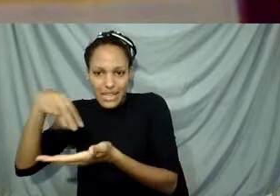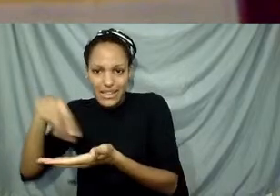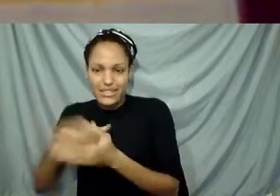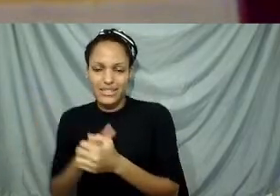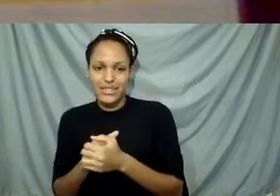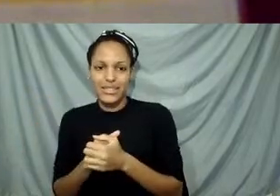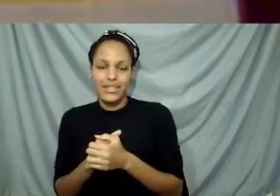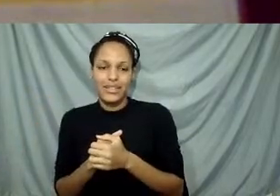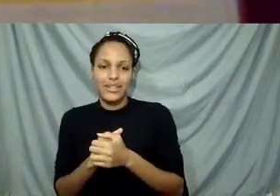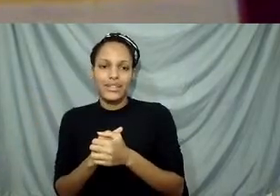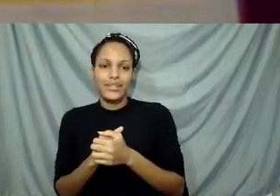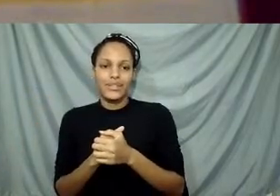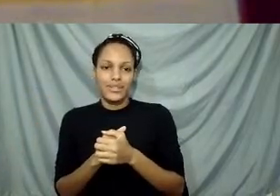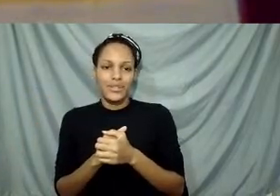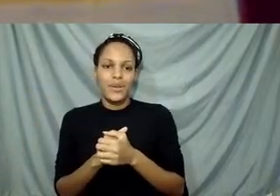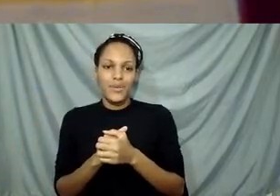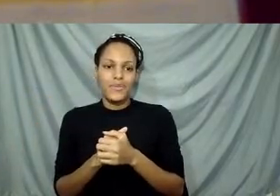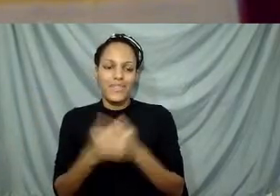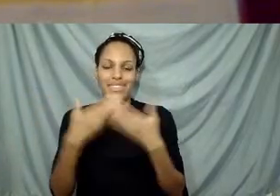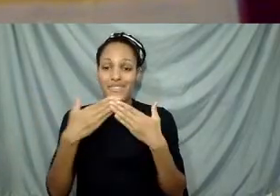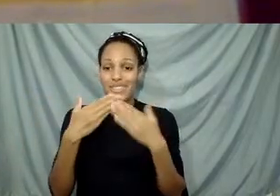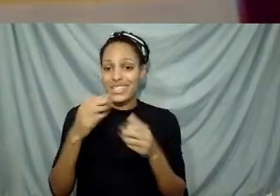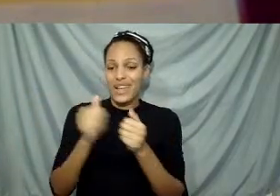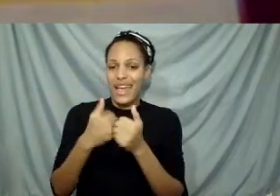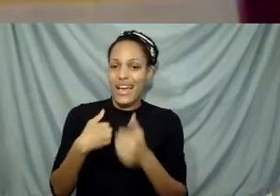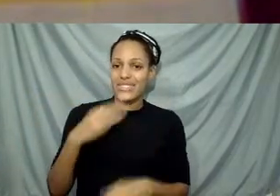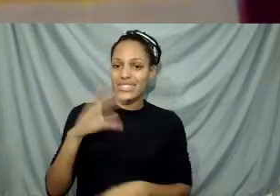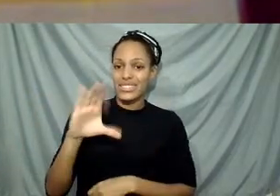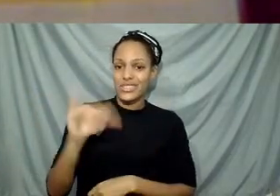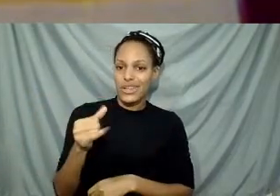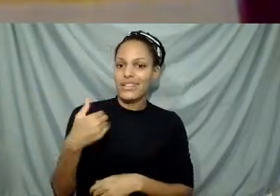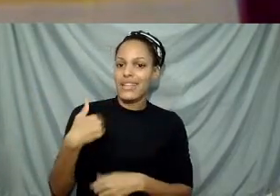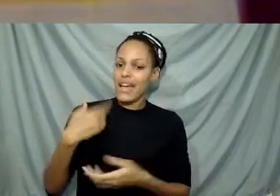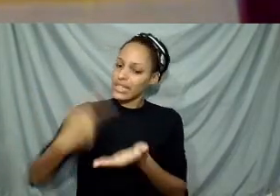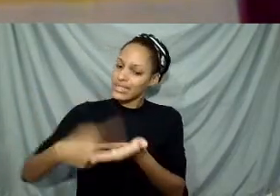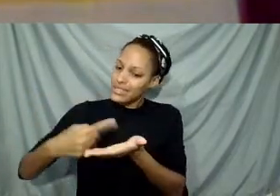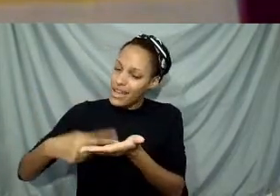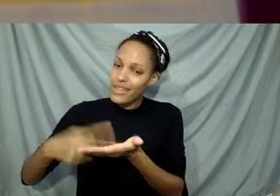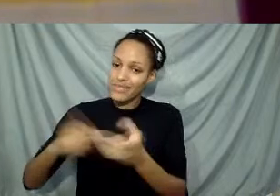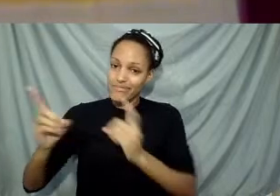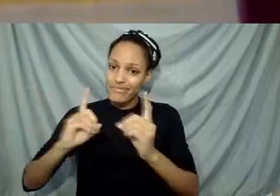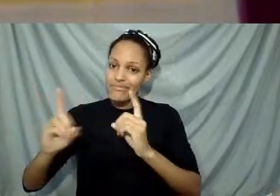virtual premiere, we're gonna have a dialogue, and we're gonna keep talking. So